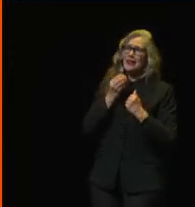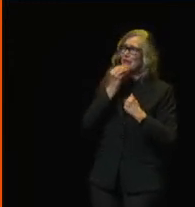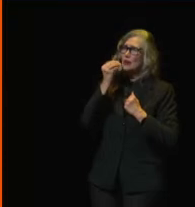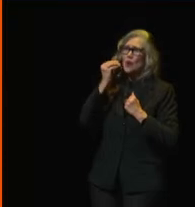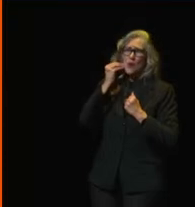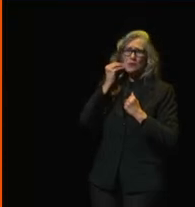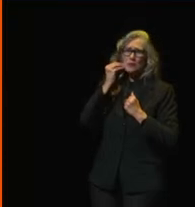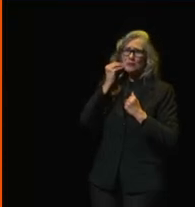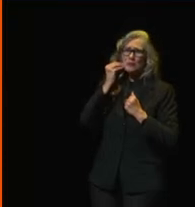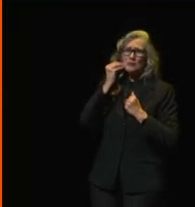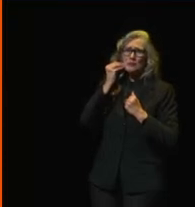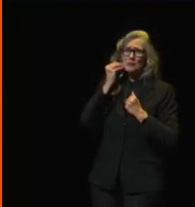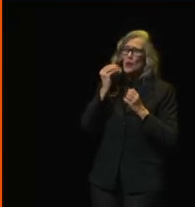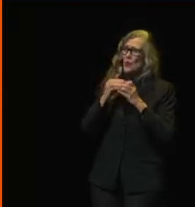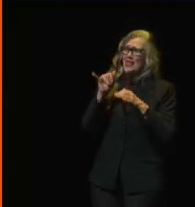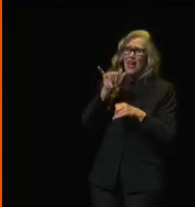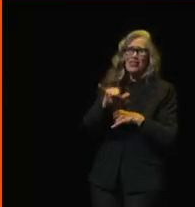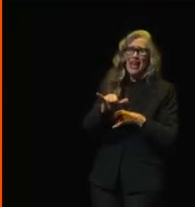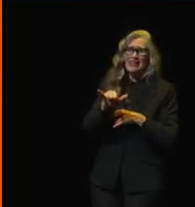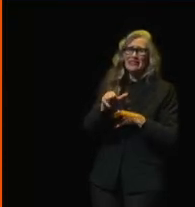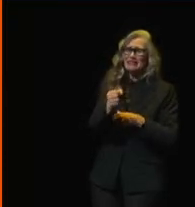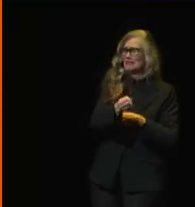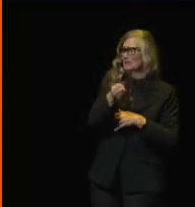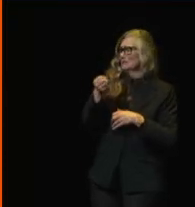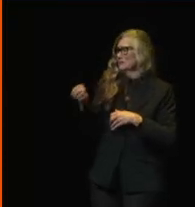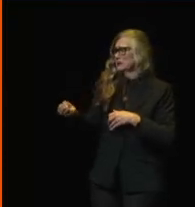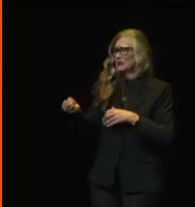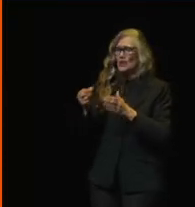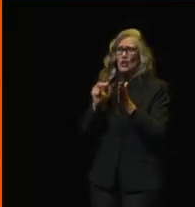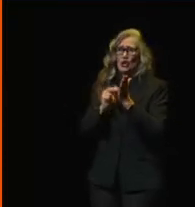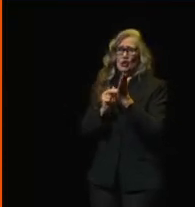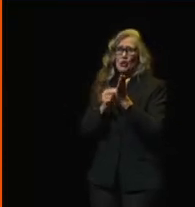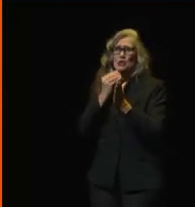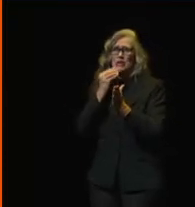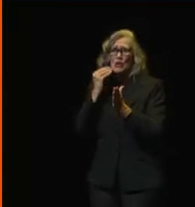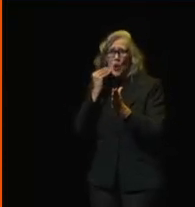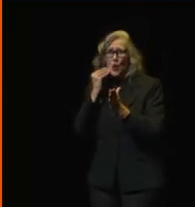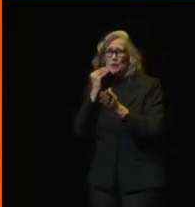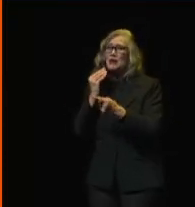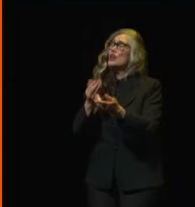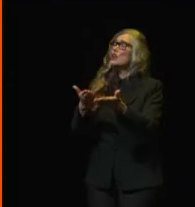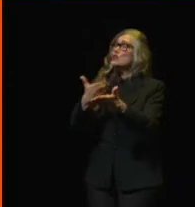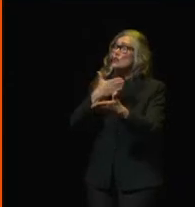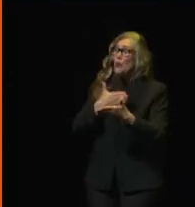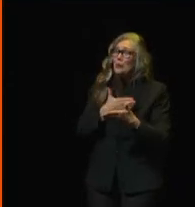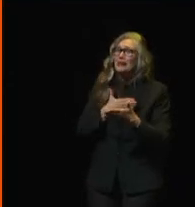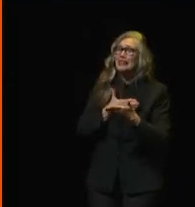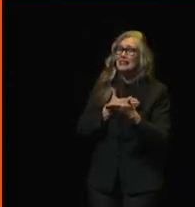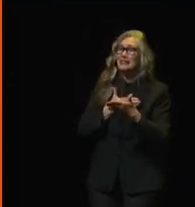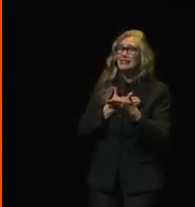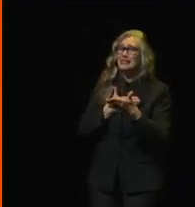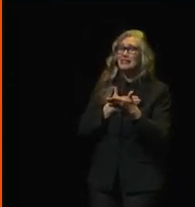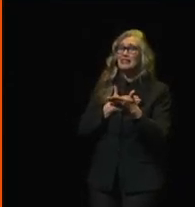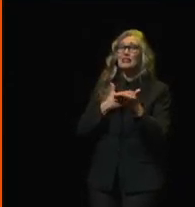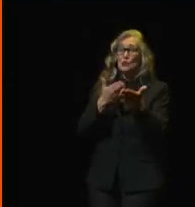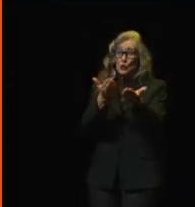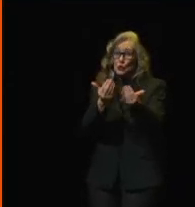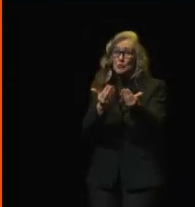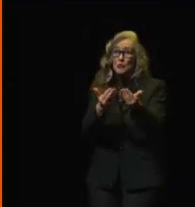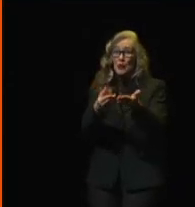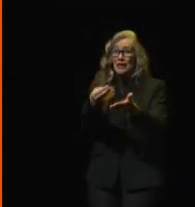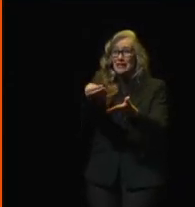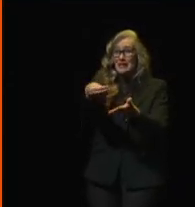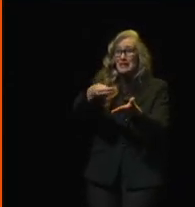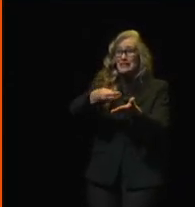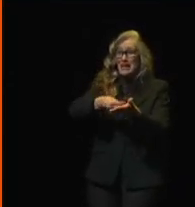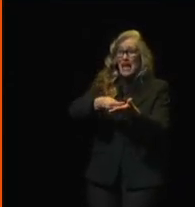of Americans are not so lucky. And could we please contribute to Be a Hero for its campaign to expand Medicare's home care program to cover